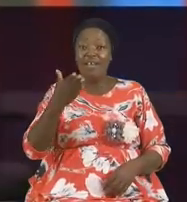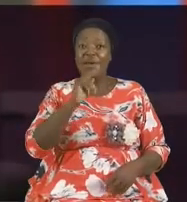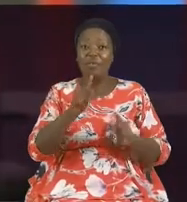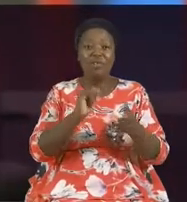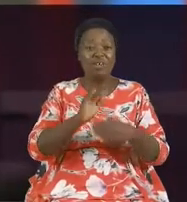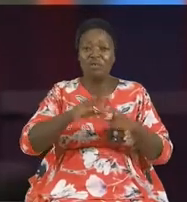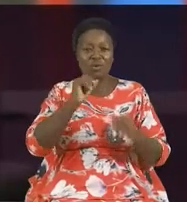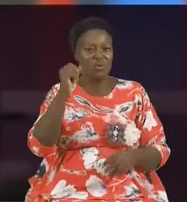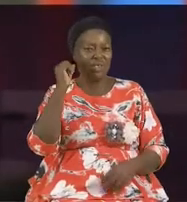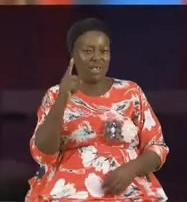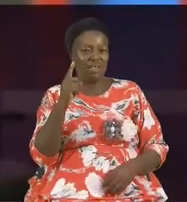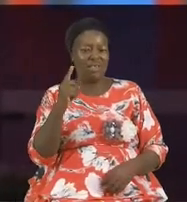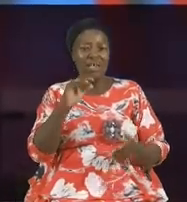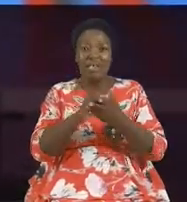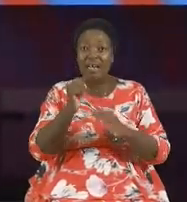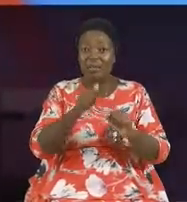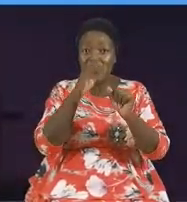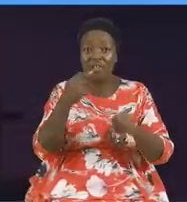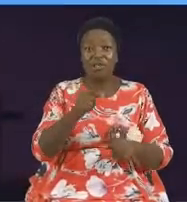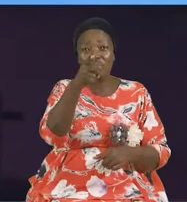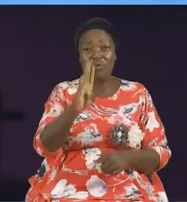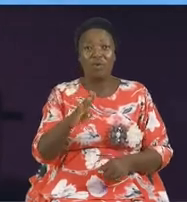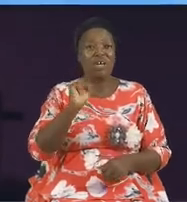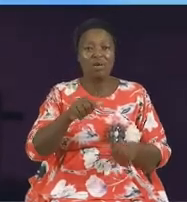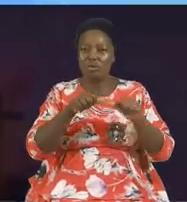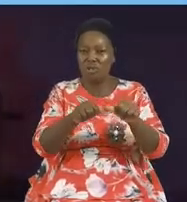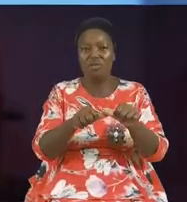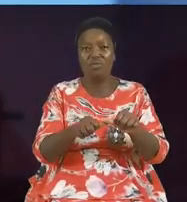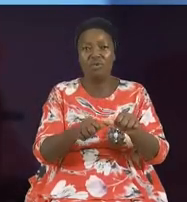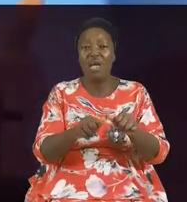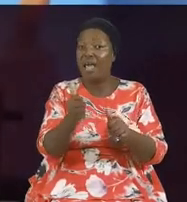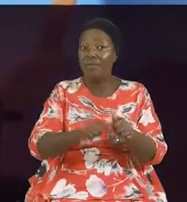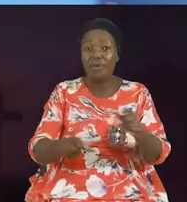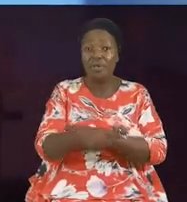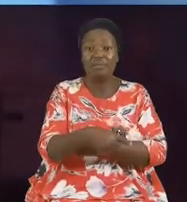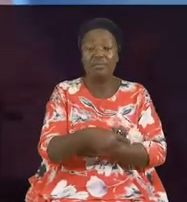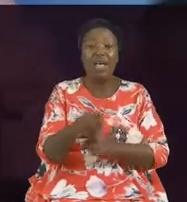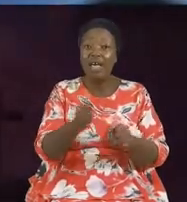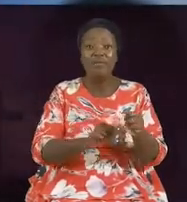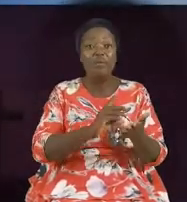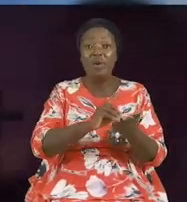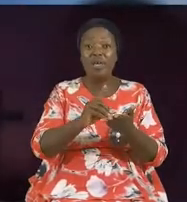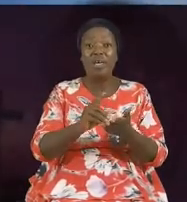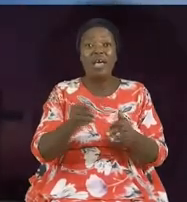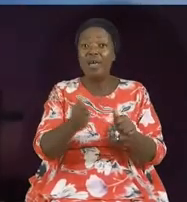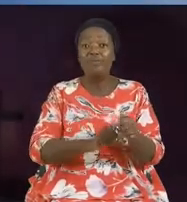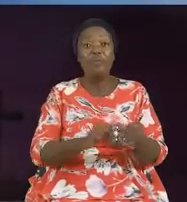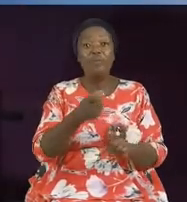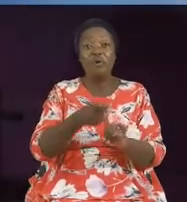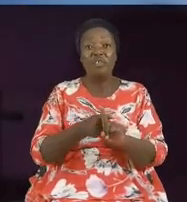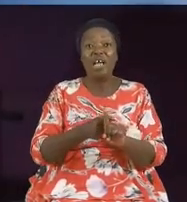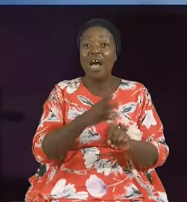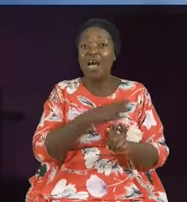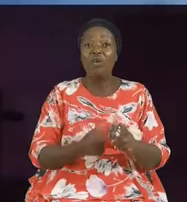of Christ. There are people that do not understand that the blessings of God can continue